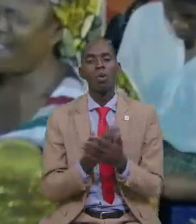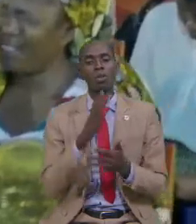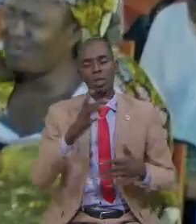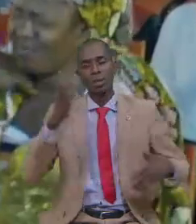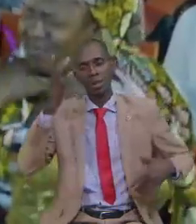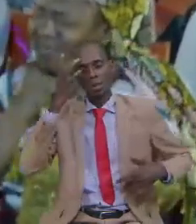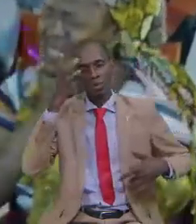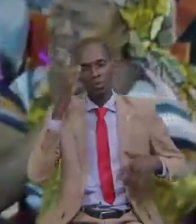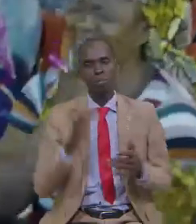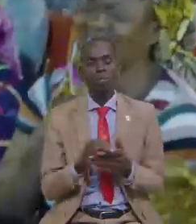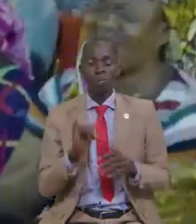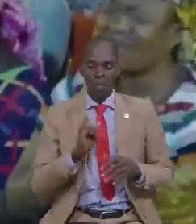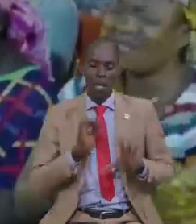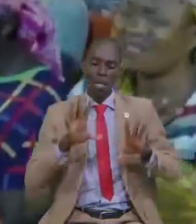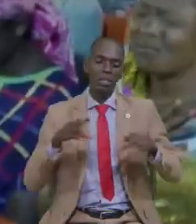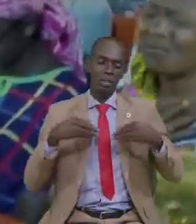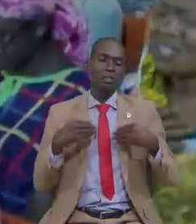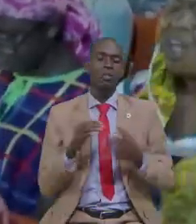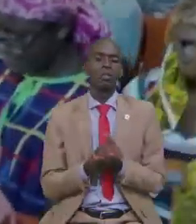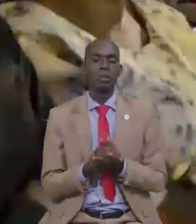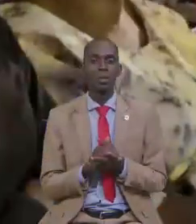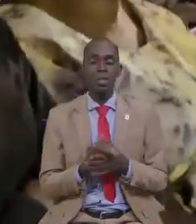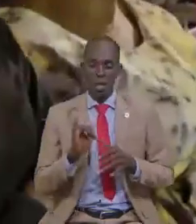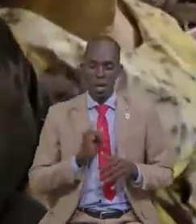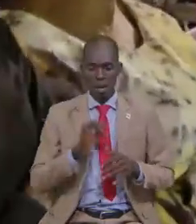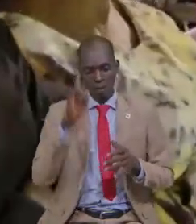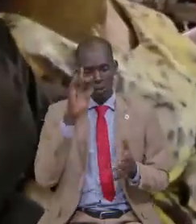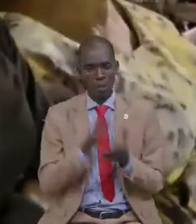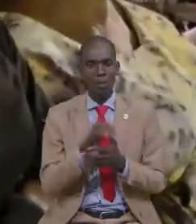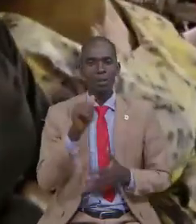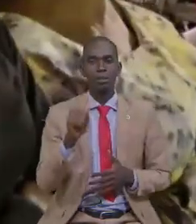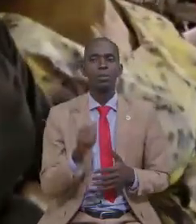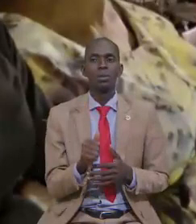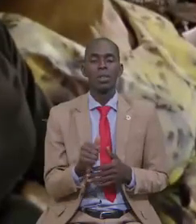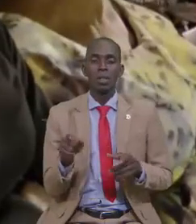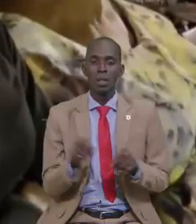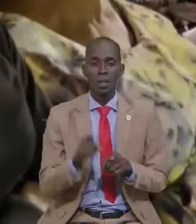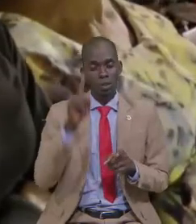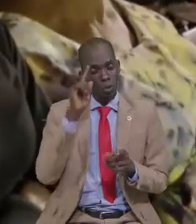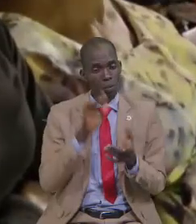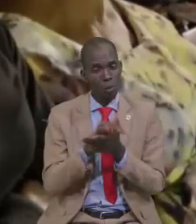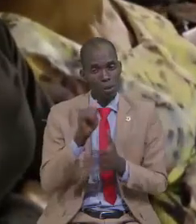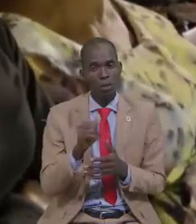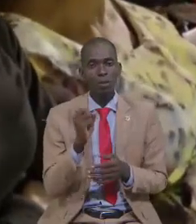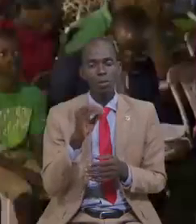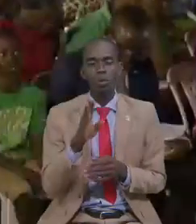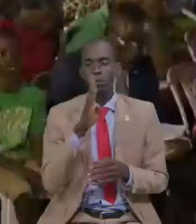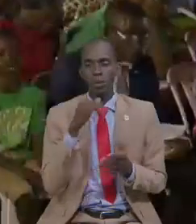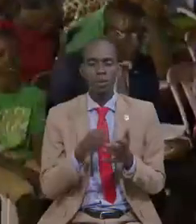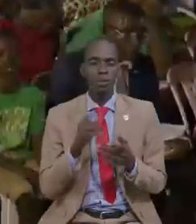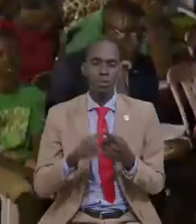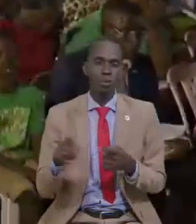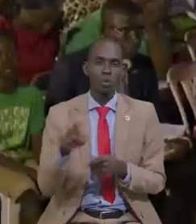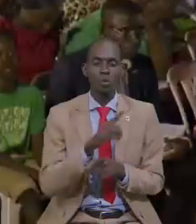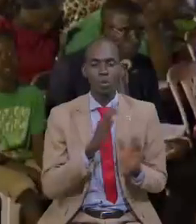I accept. I believe. As you have believed, so be it done unto you according to your faith. Number